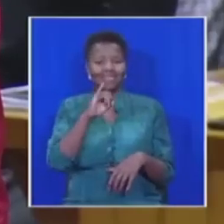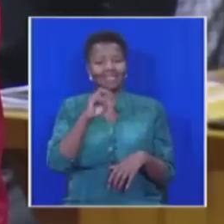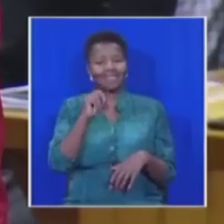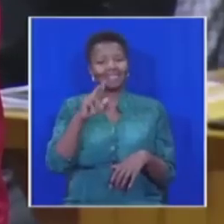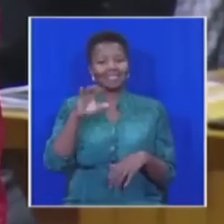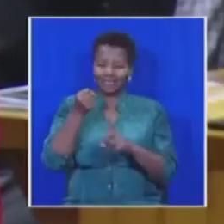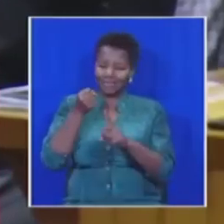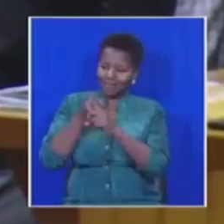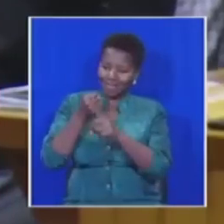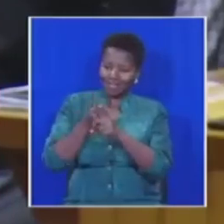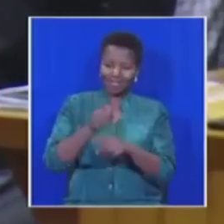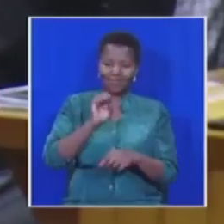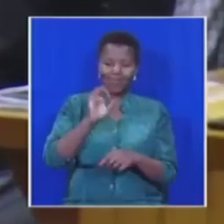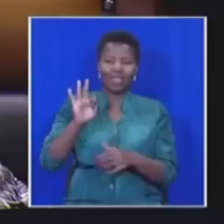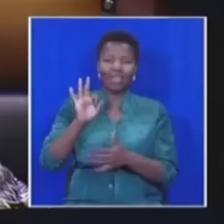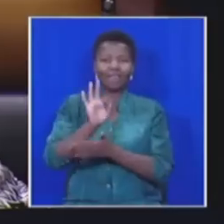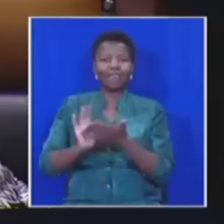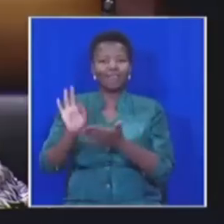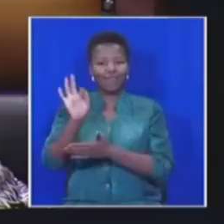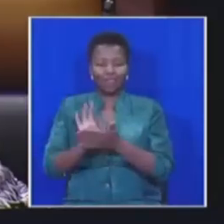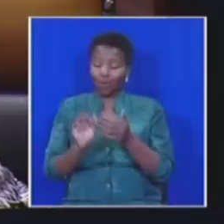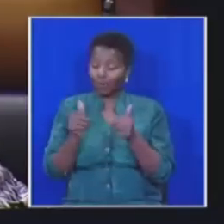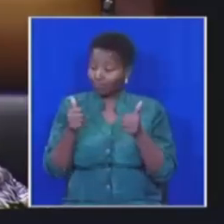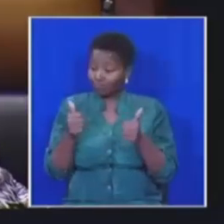for EFF vote.